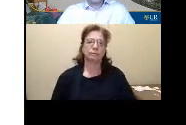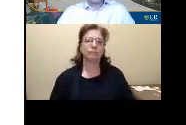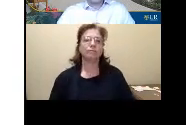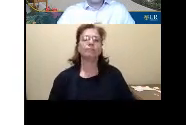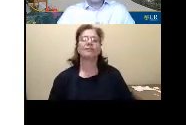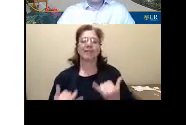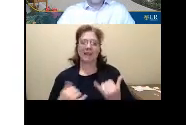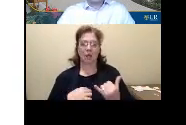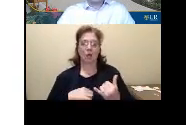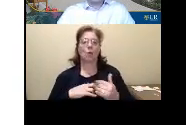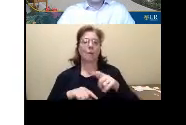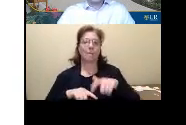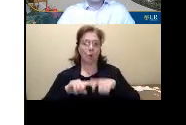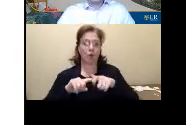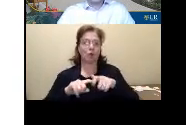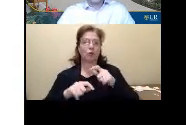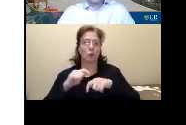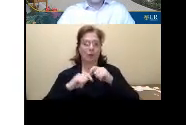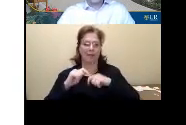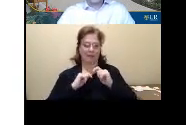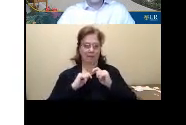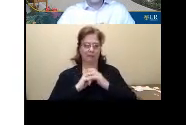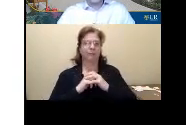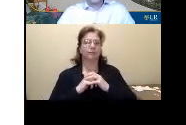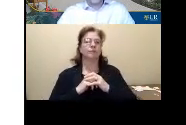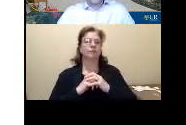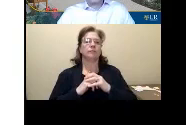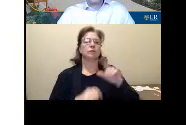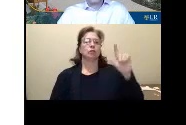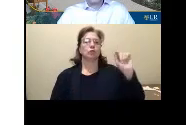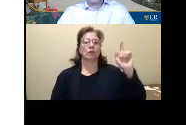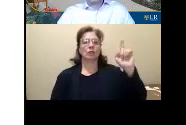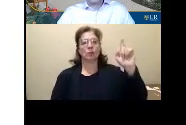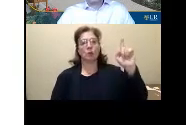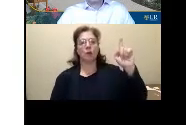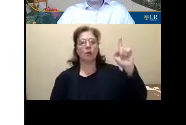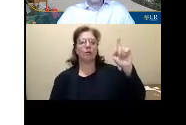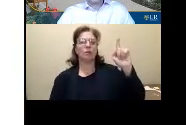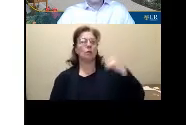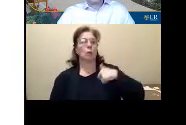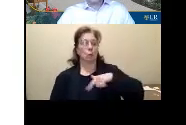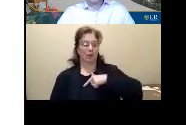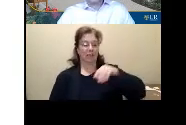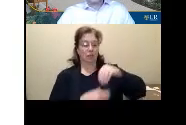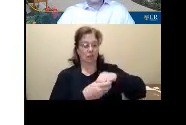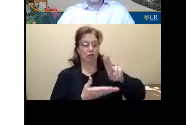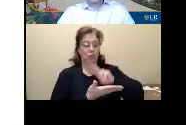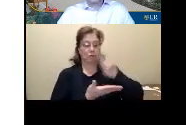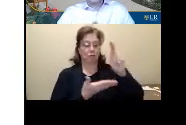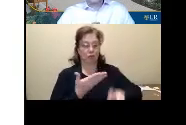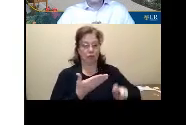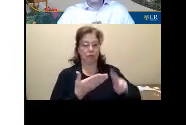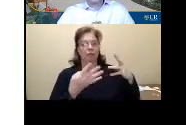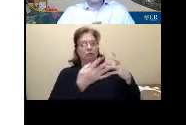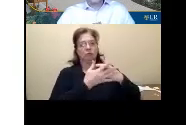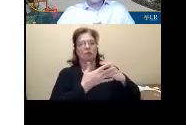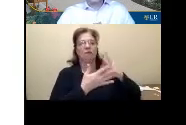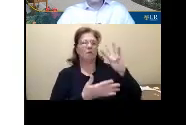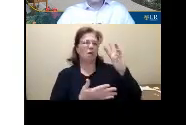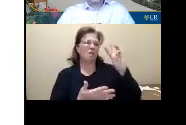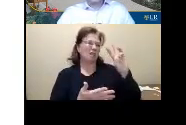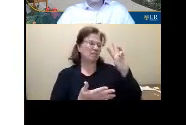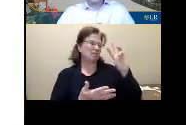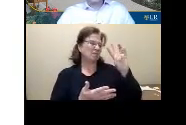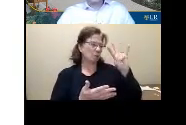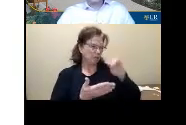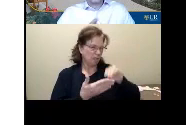our program at the University of Rochester. So in 2021, we screened about 4,600 annual lung screening exams. If